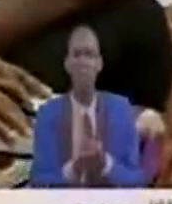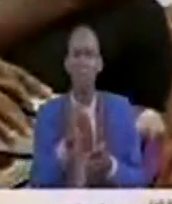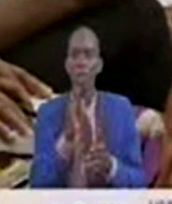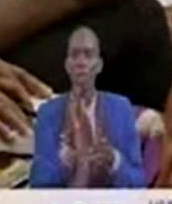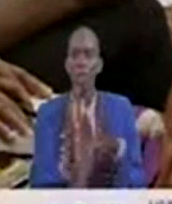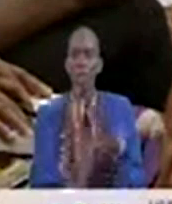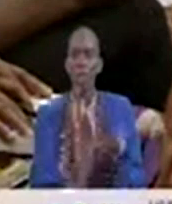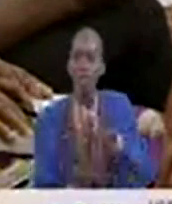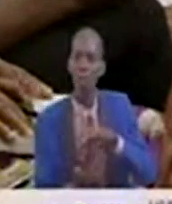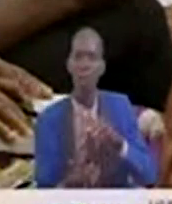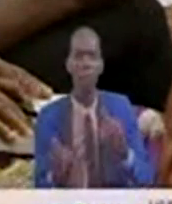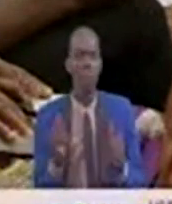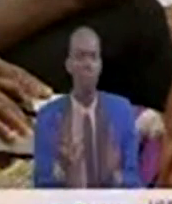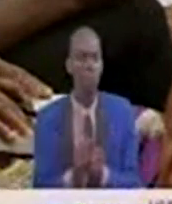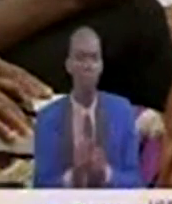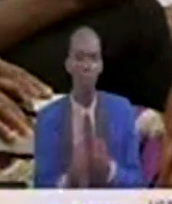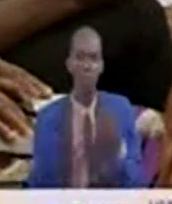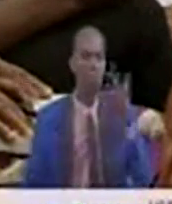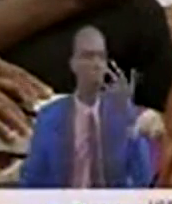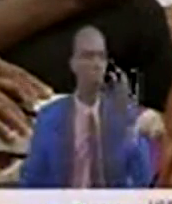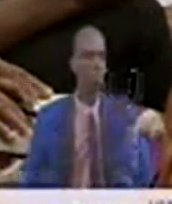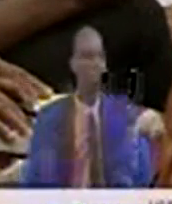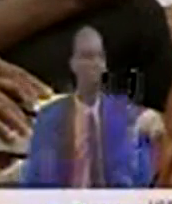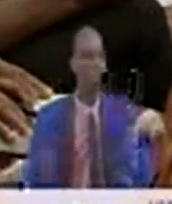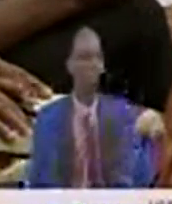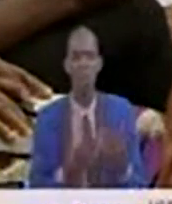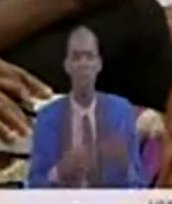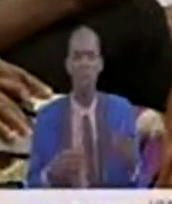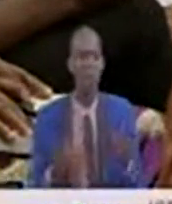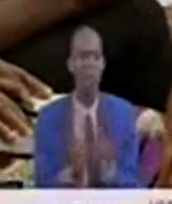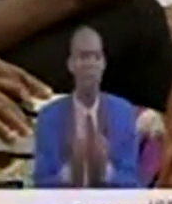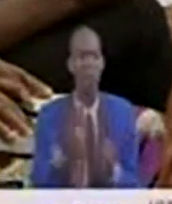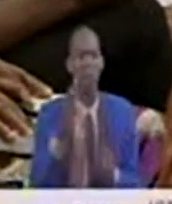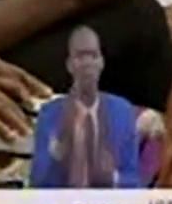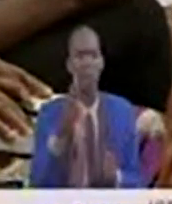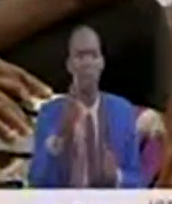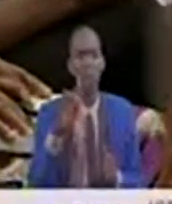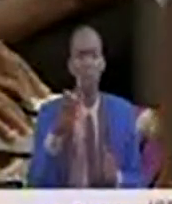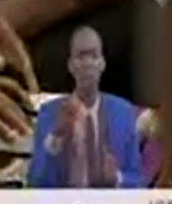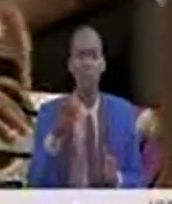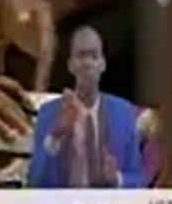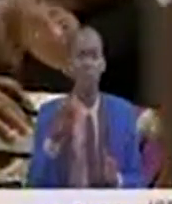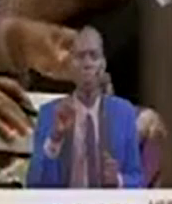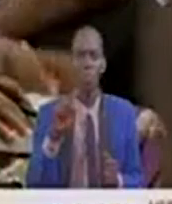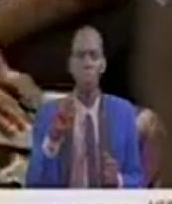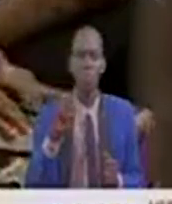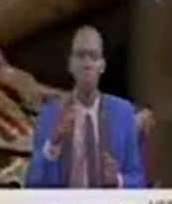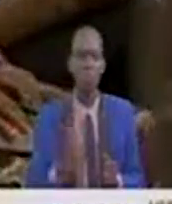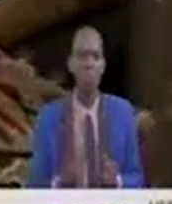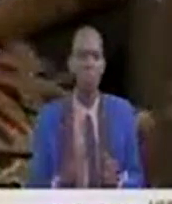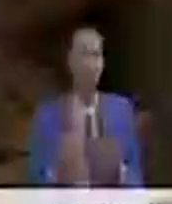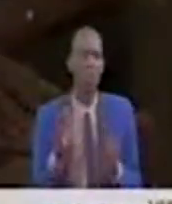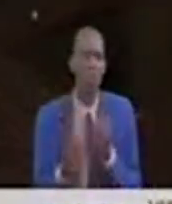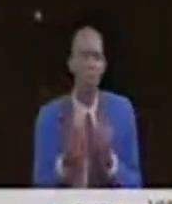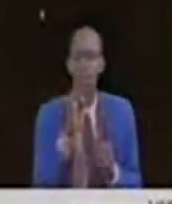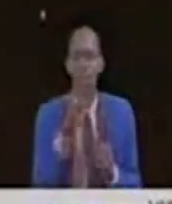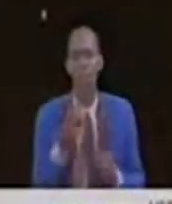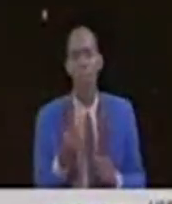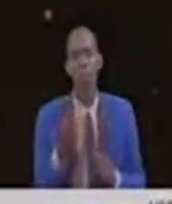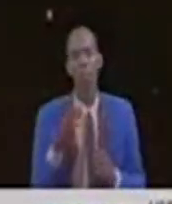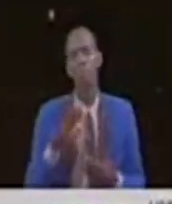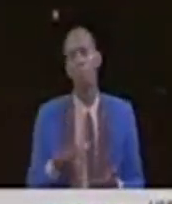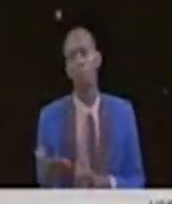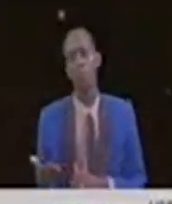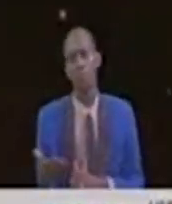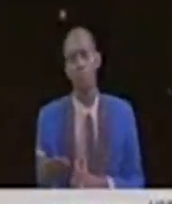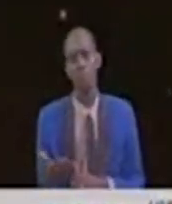the second death. The people that should not go about, all they can do is, I saw you talking to the pastor.